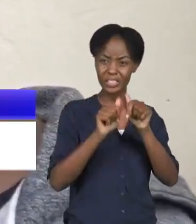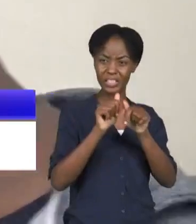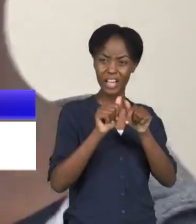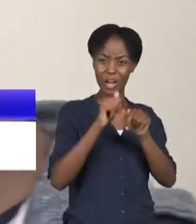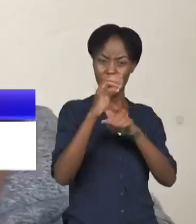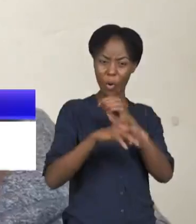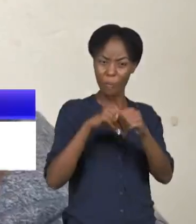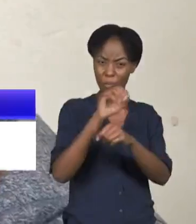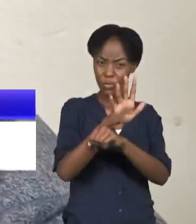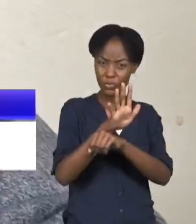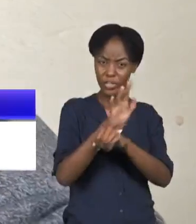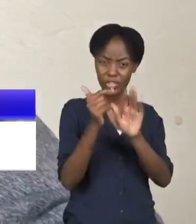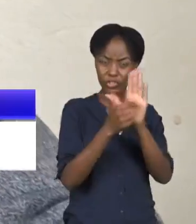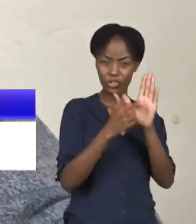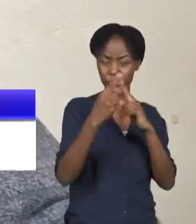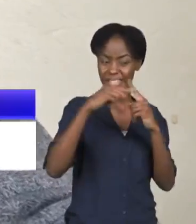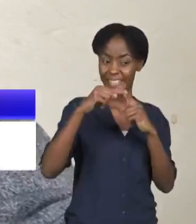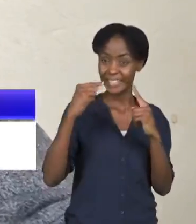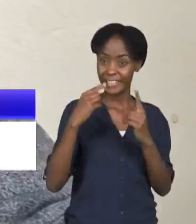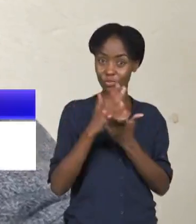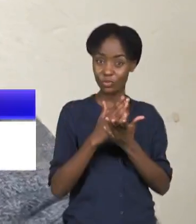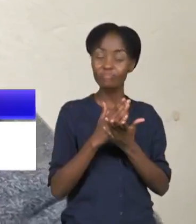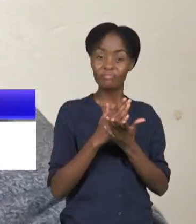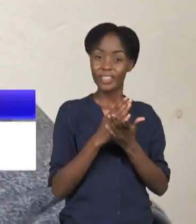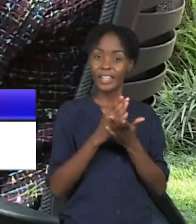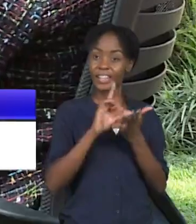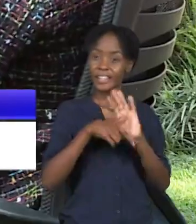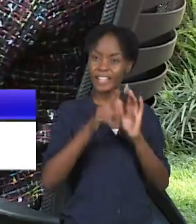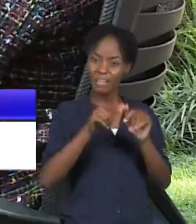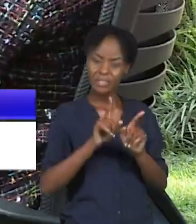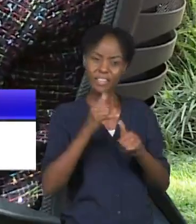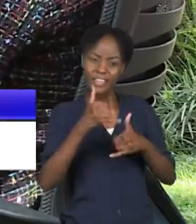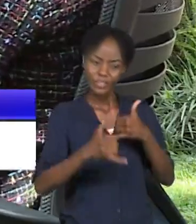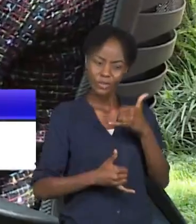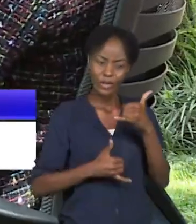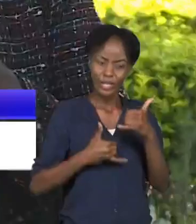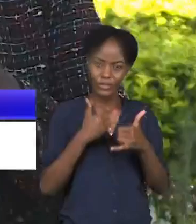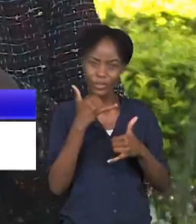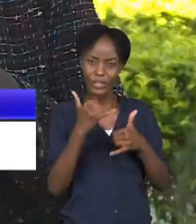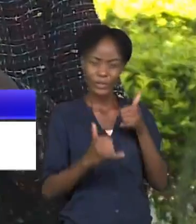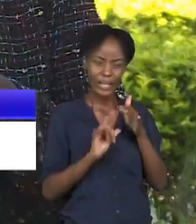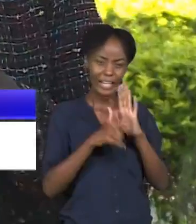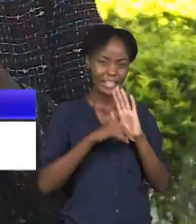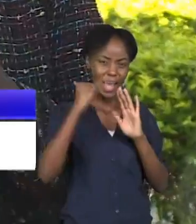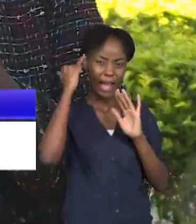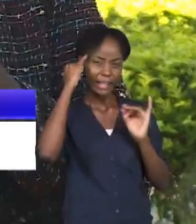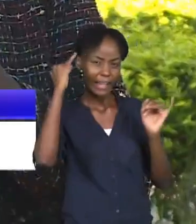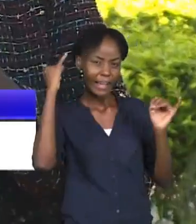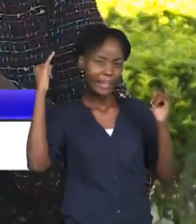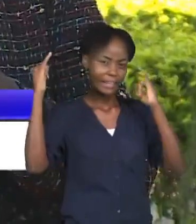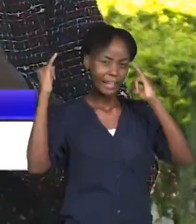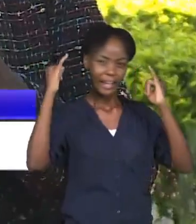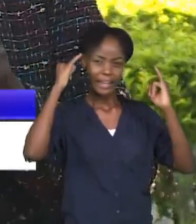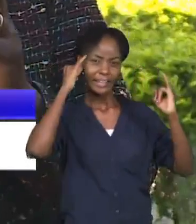the movies that show crime, Yeah. and so he was able to follow up. He was enjoying some particular series and was able to see that this thing can